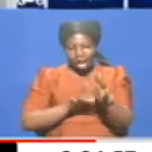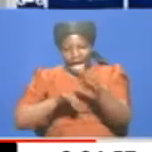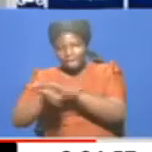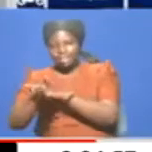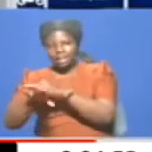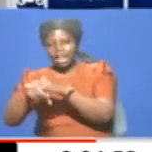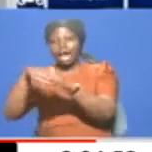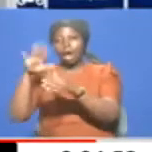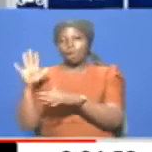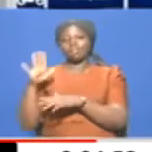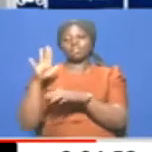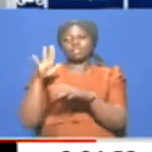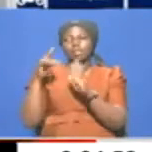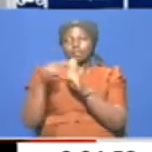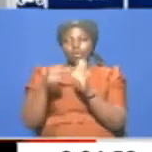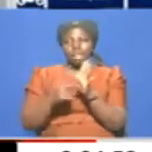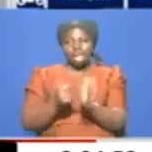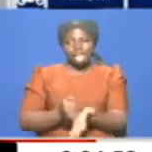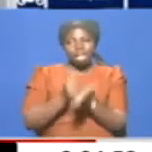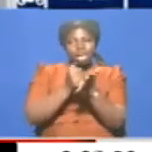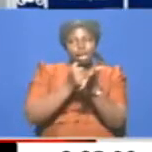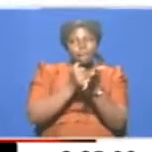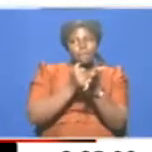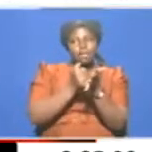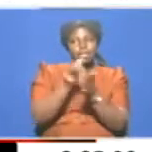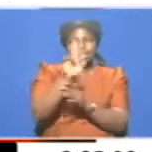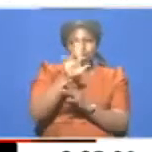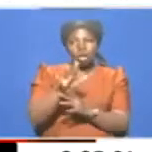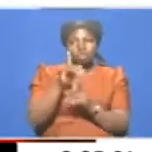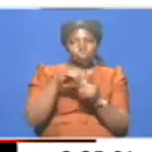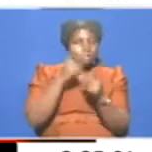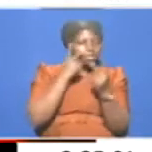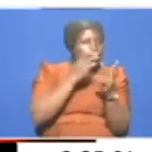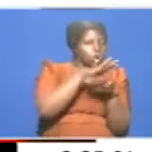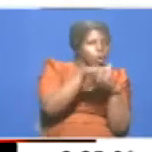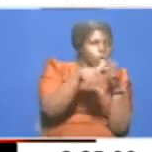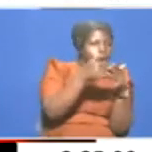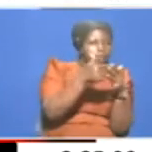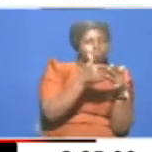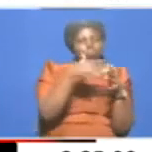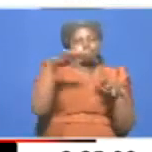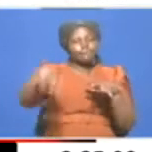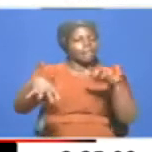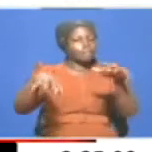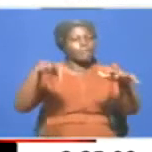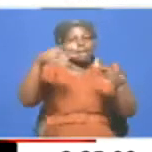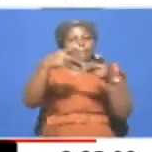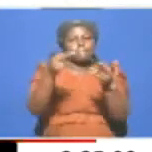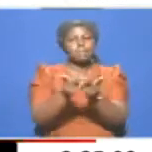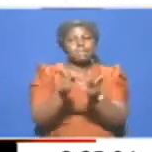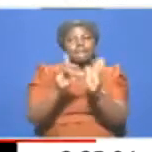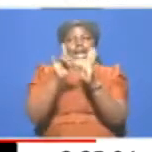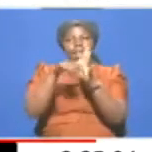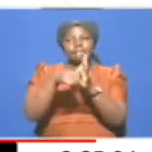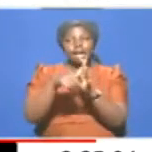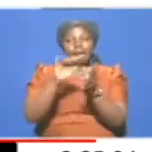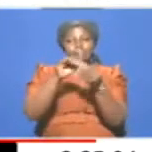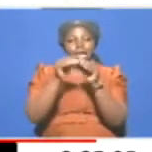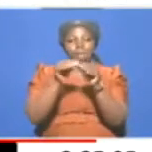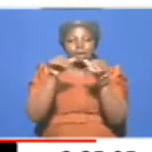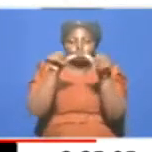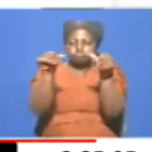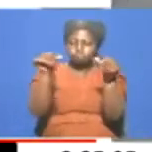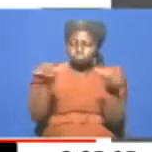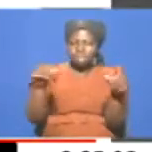user achieve a bird's eye view of all the available parking slots. Thereafter, the number plate recognition system captures the vehicle